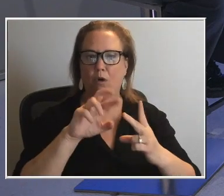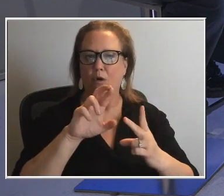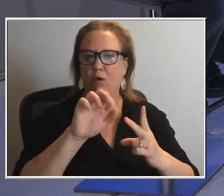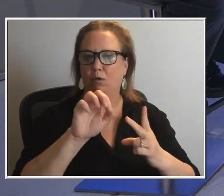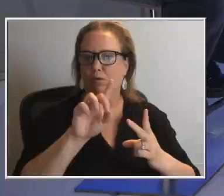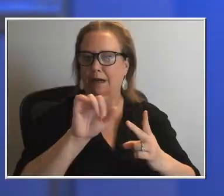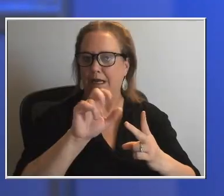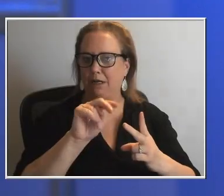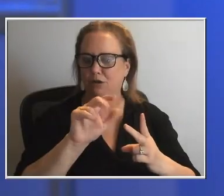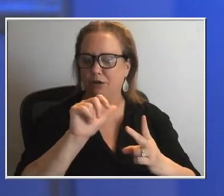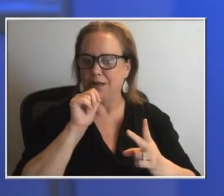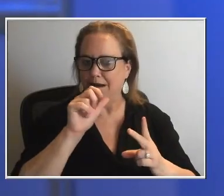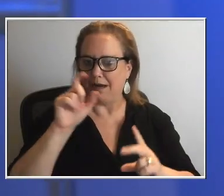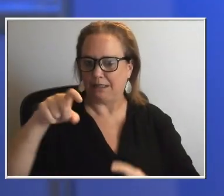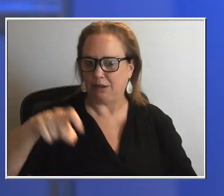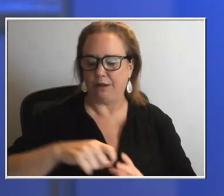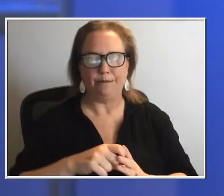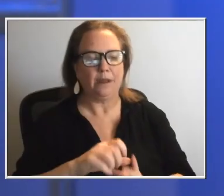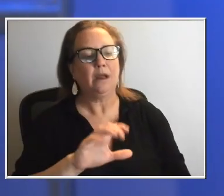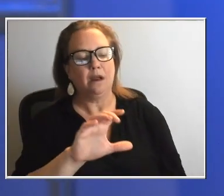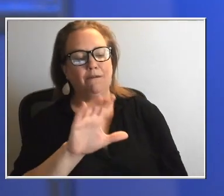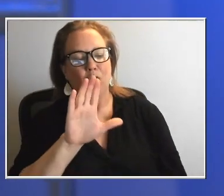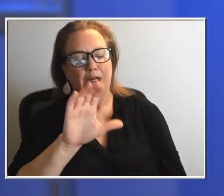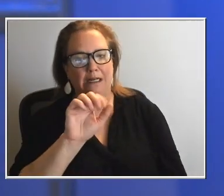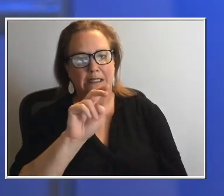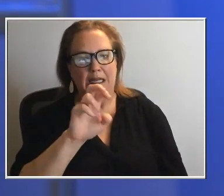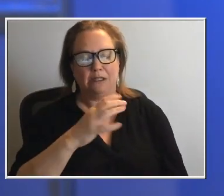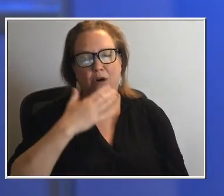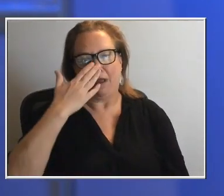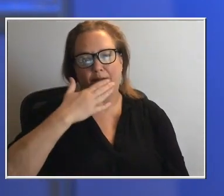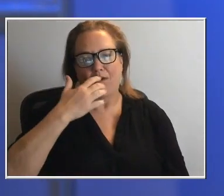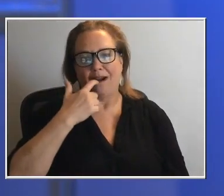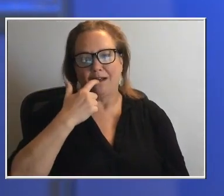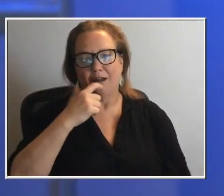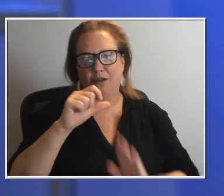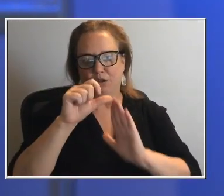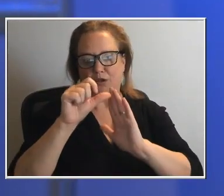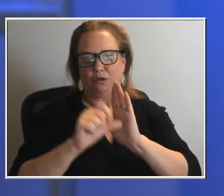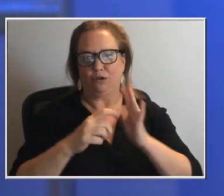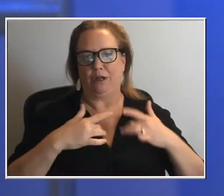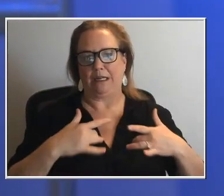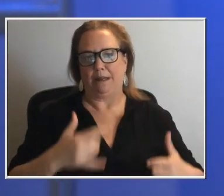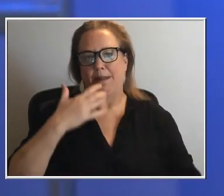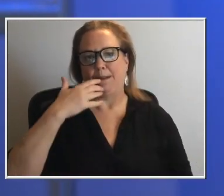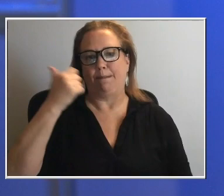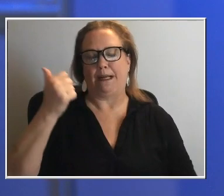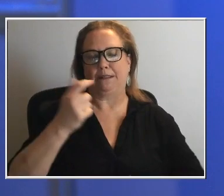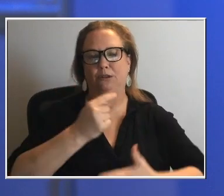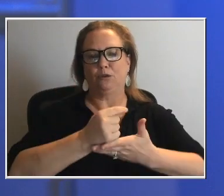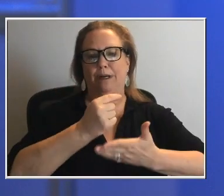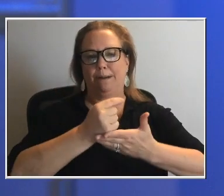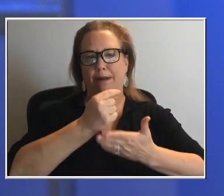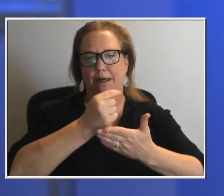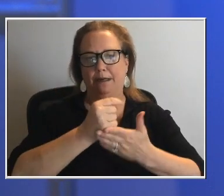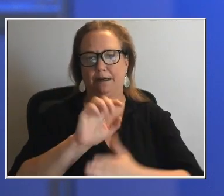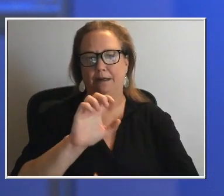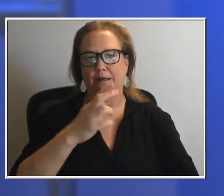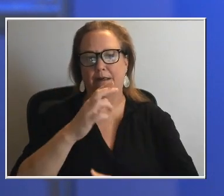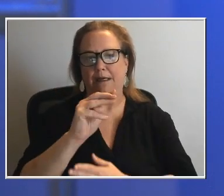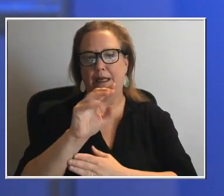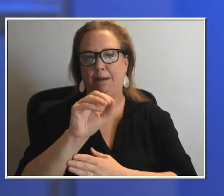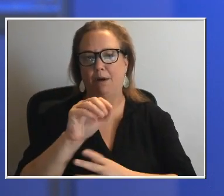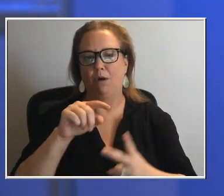correct? For a cancer like this on the front of the tongue, surgery is usually the best treatment, and chemo and radiation we